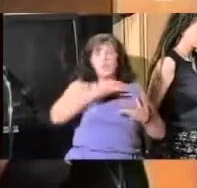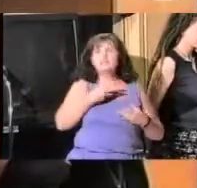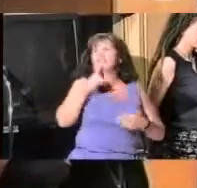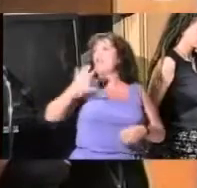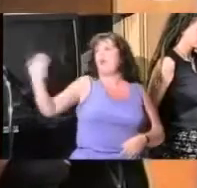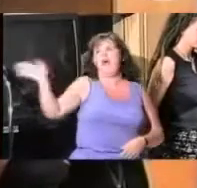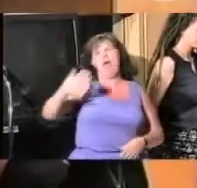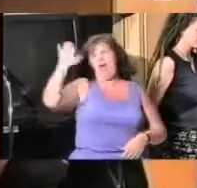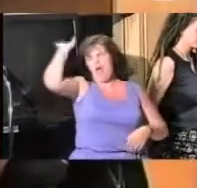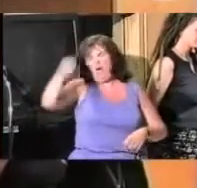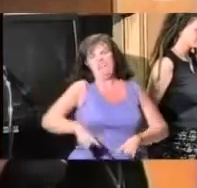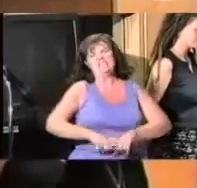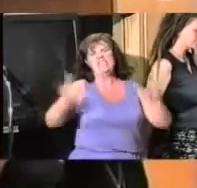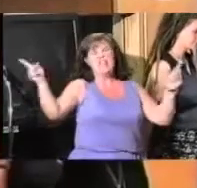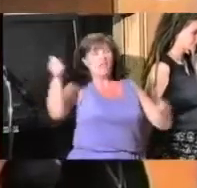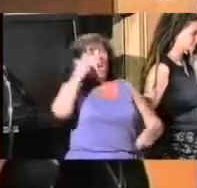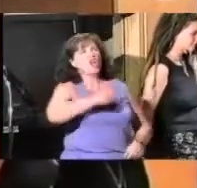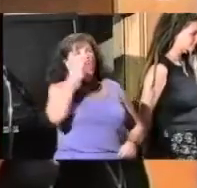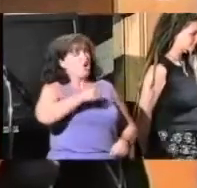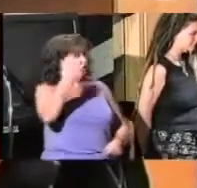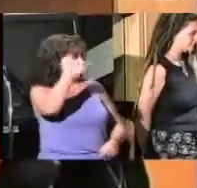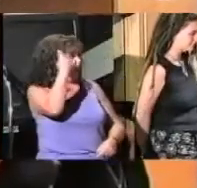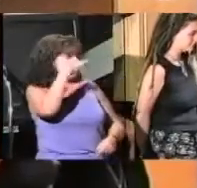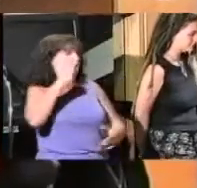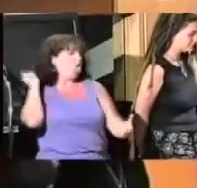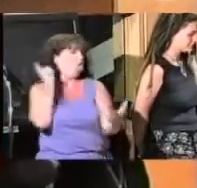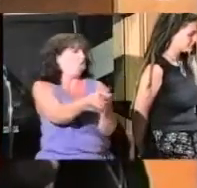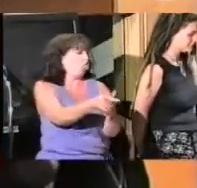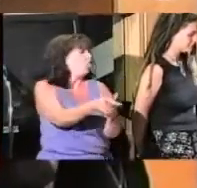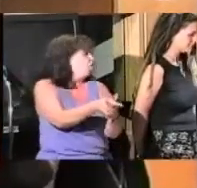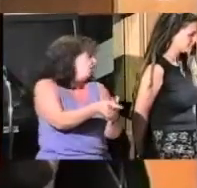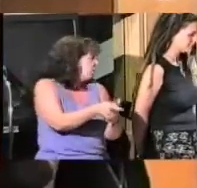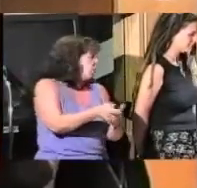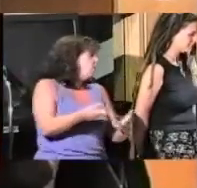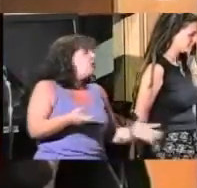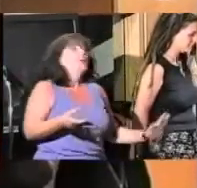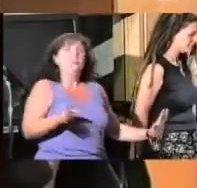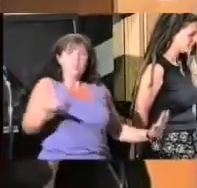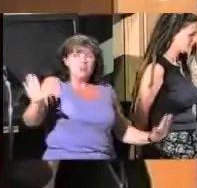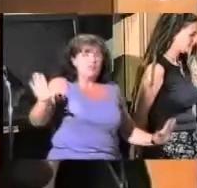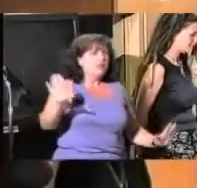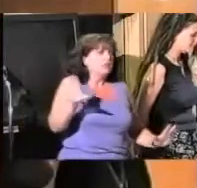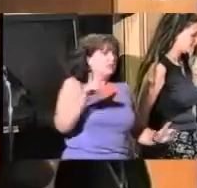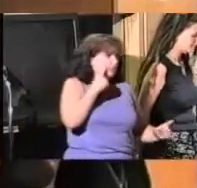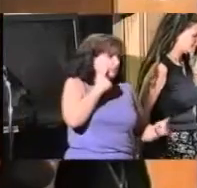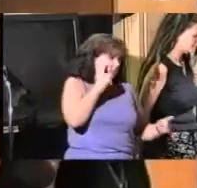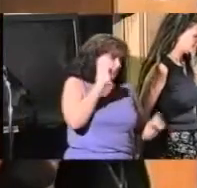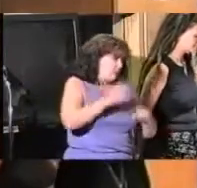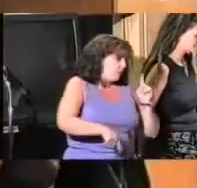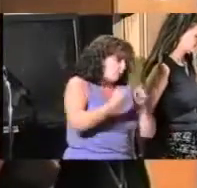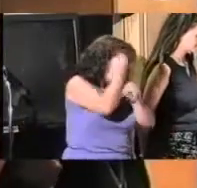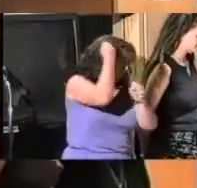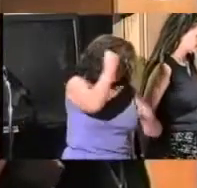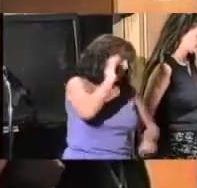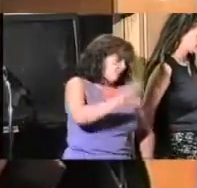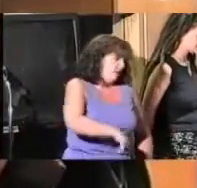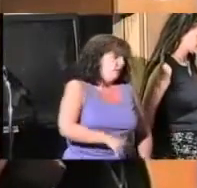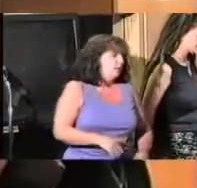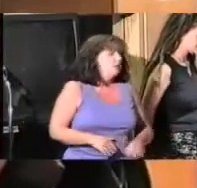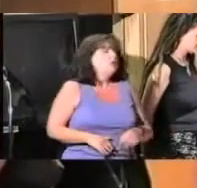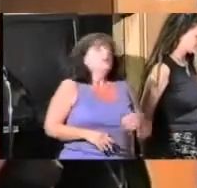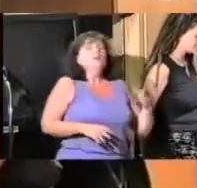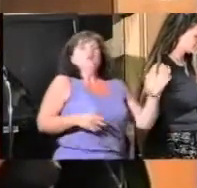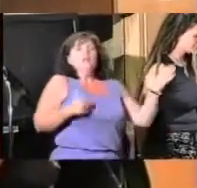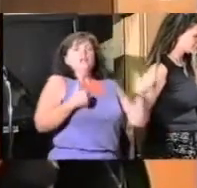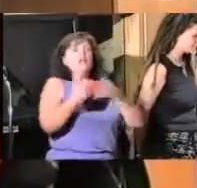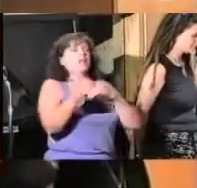different, eh? Girls were made for that. Yeah, you just can't win, you know? So,